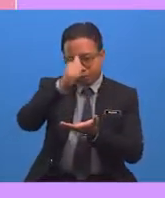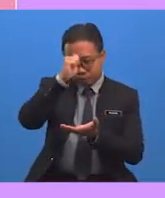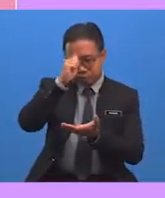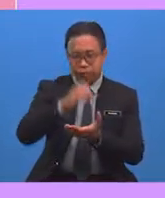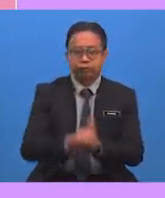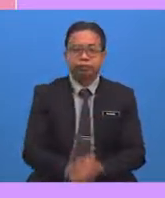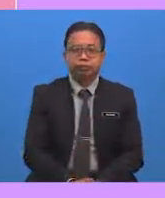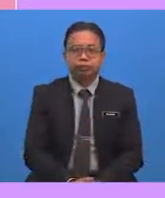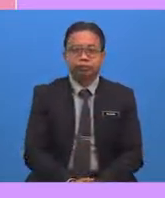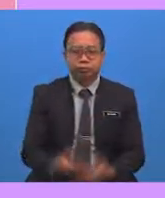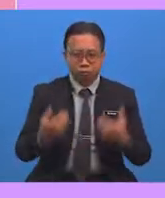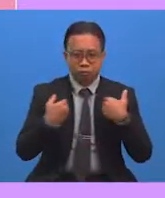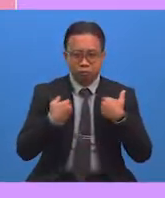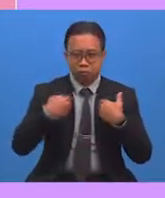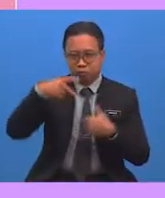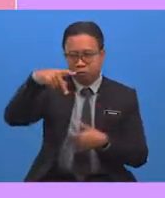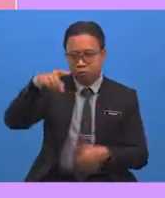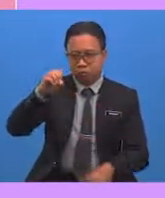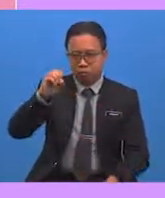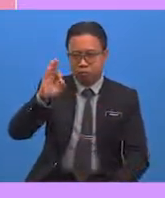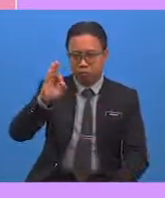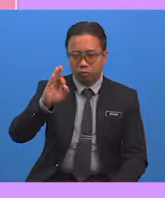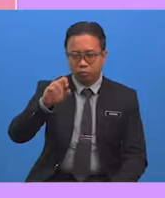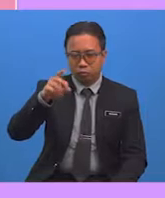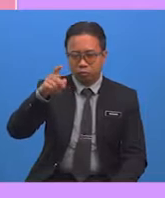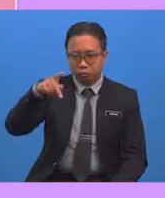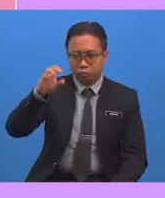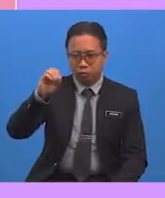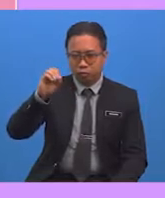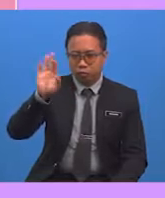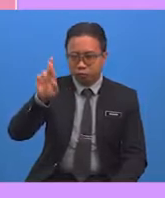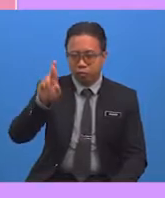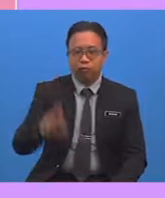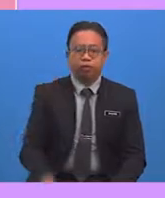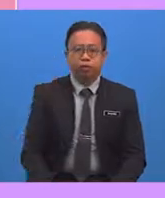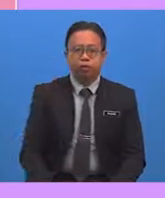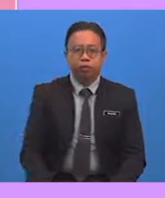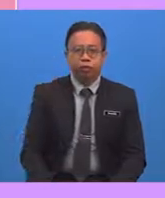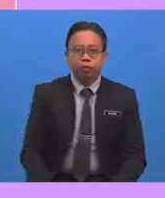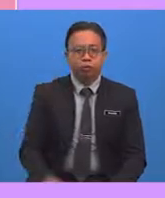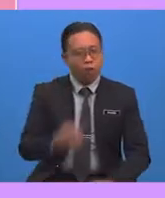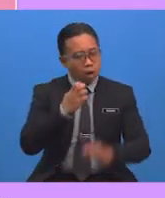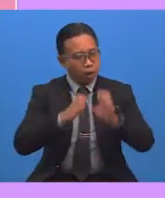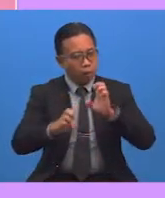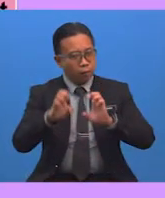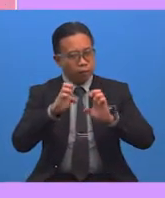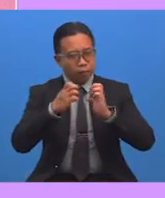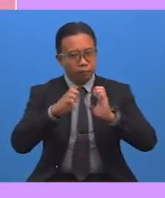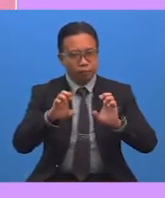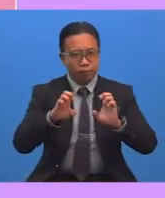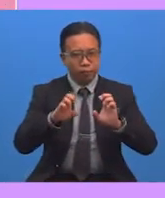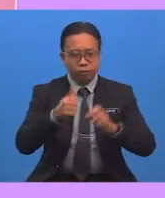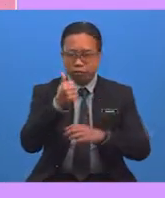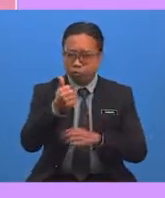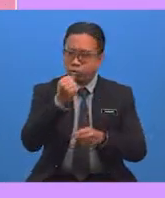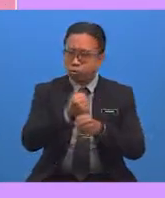have a poor personality, you will fail in life. Then you elaborate: unable to get a good job